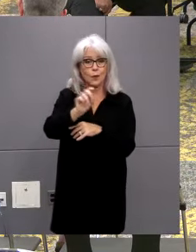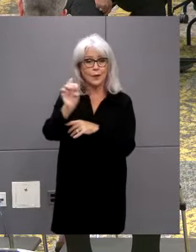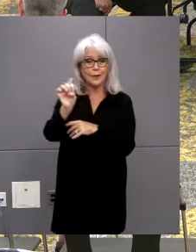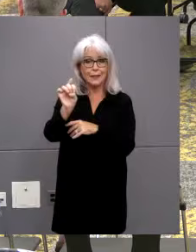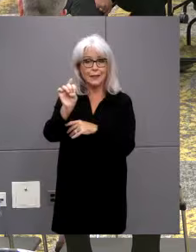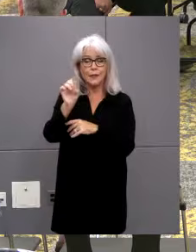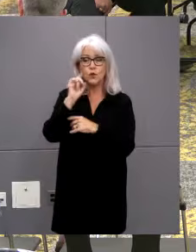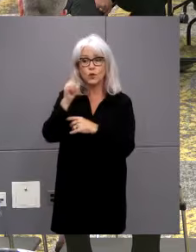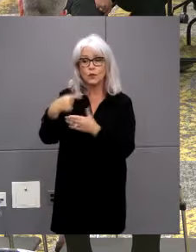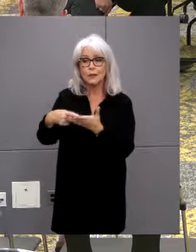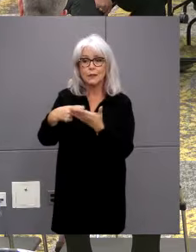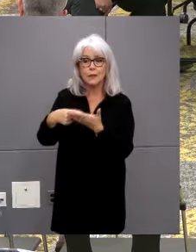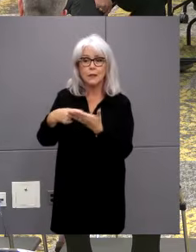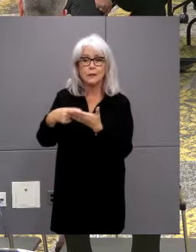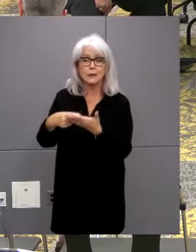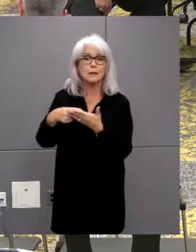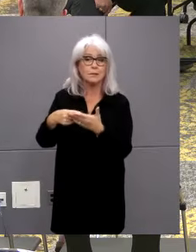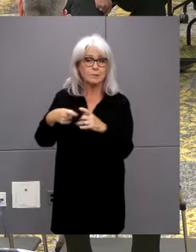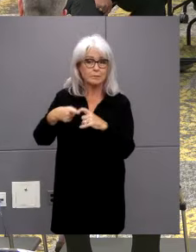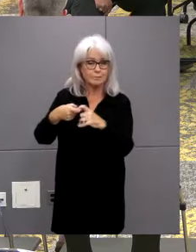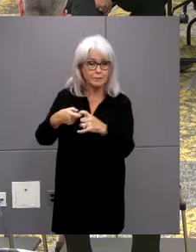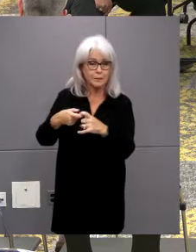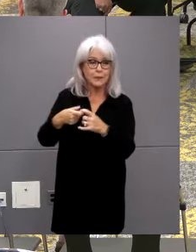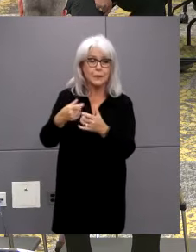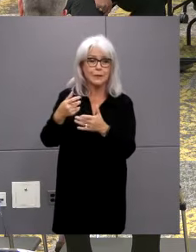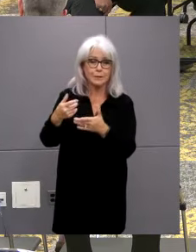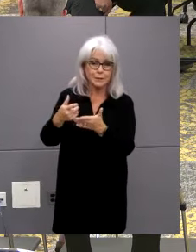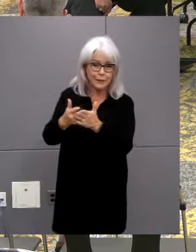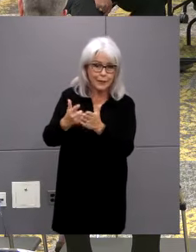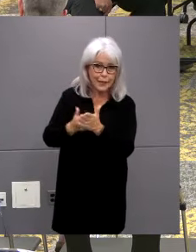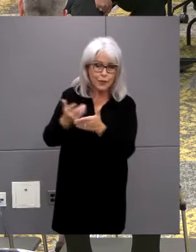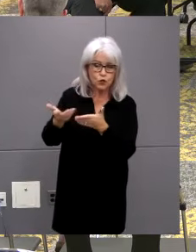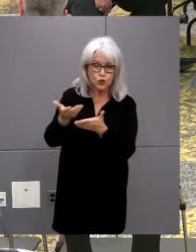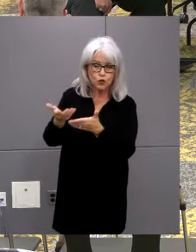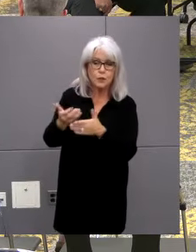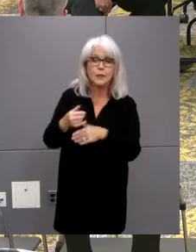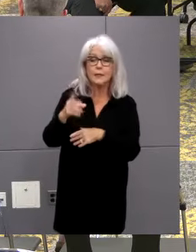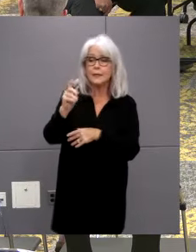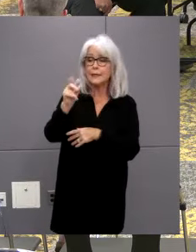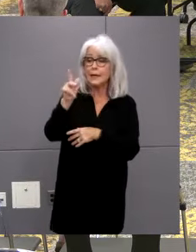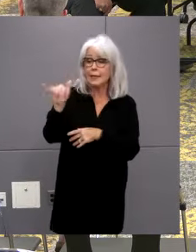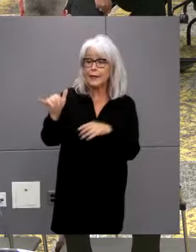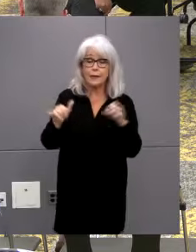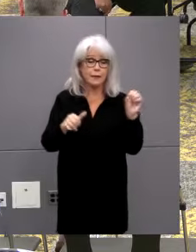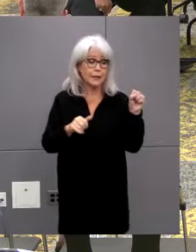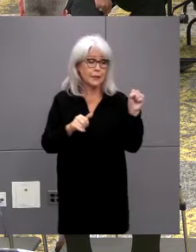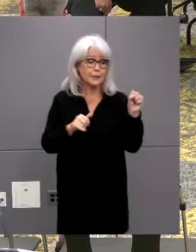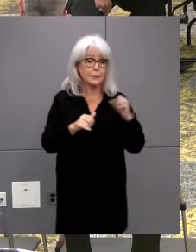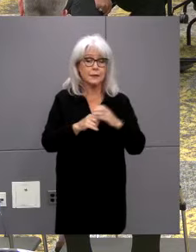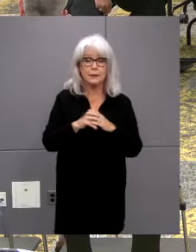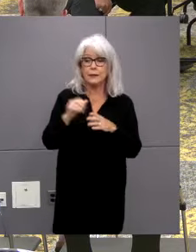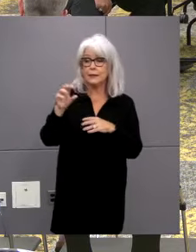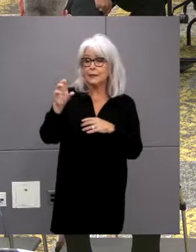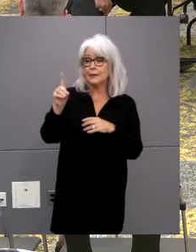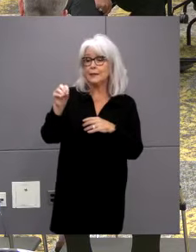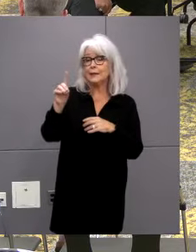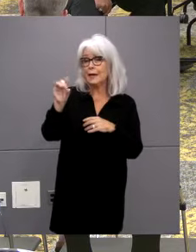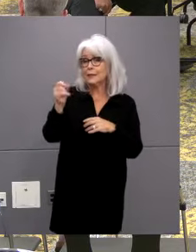15.2681E to discuss pending litigation. Trustee Daly? Yes. Trustee